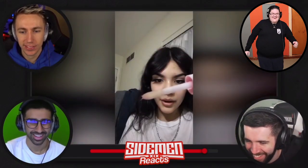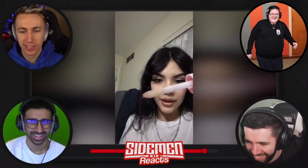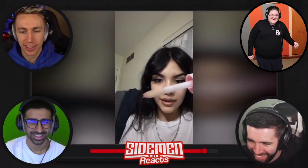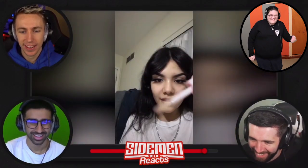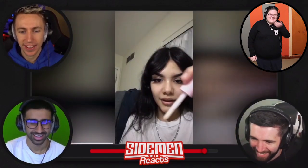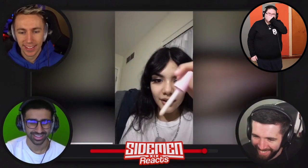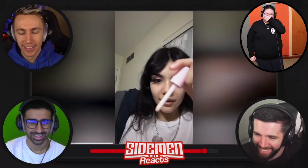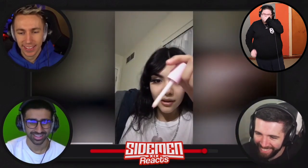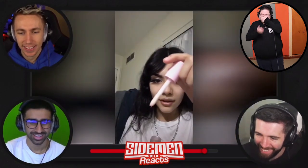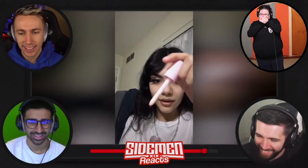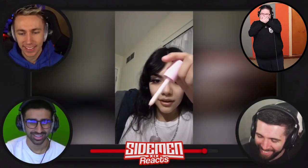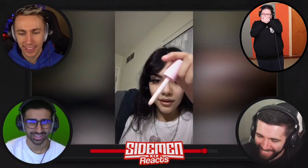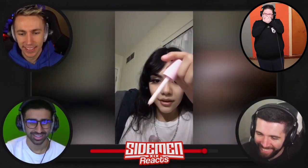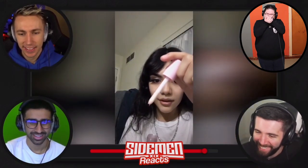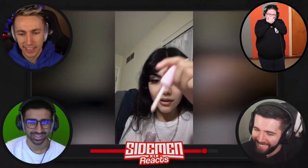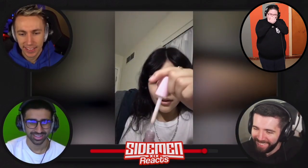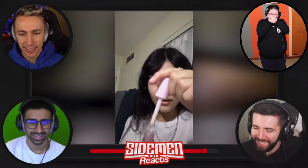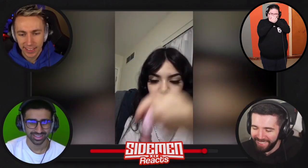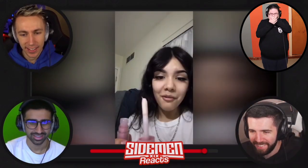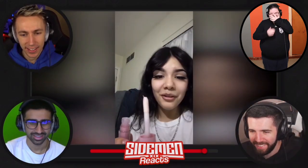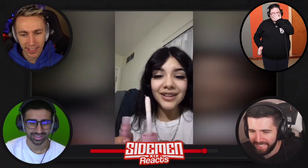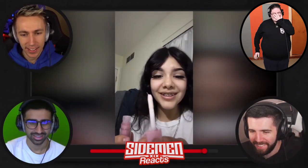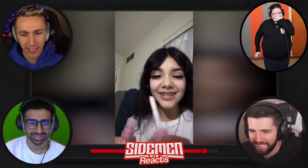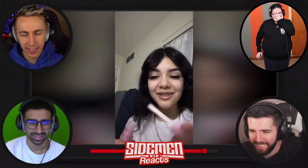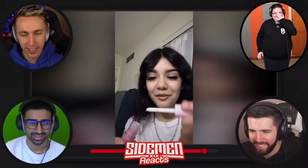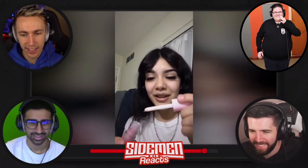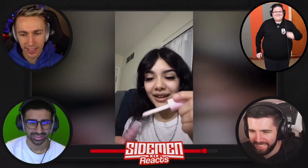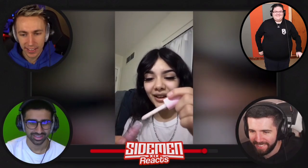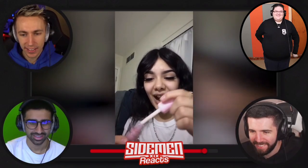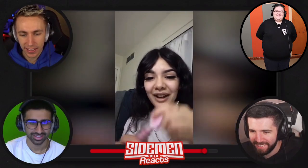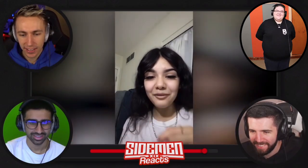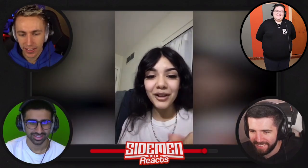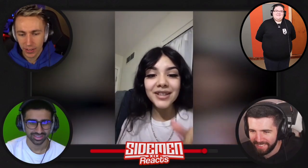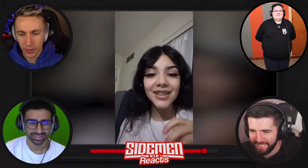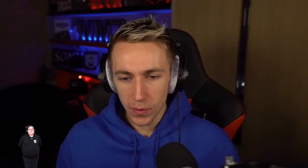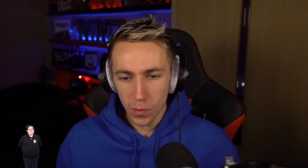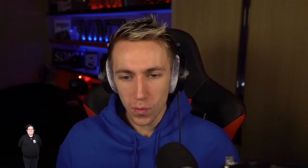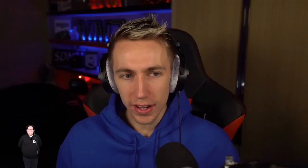It's causing this lip gloss to defy gravity.